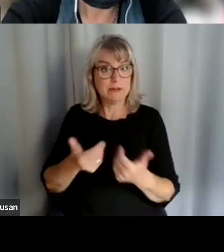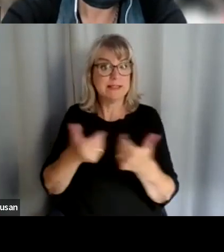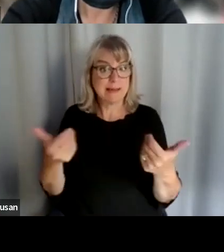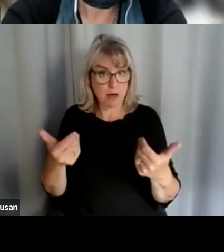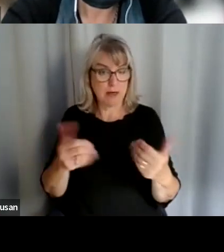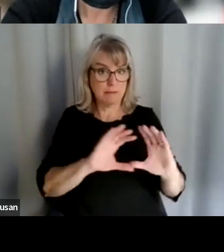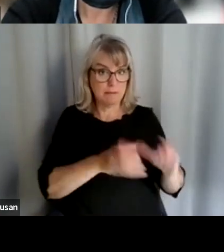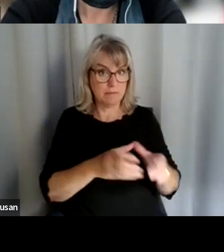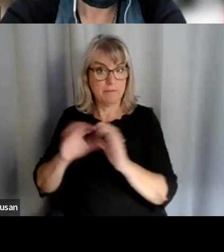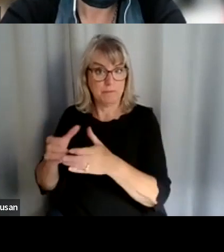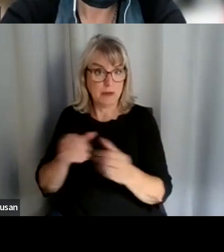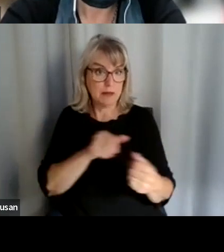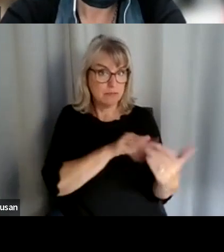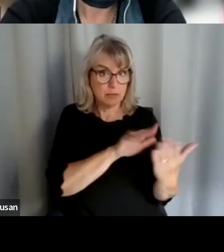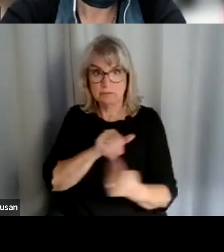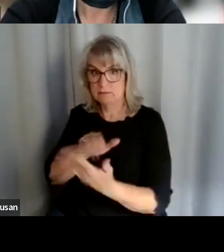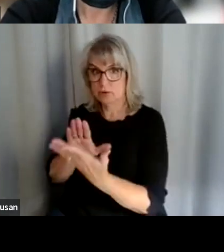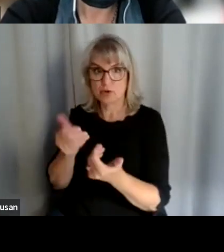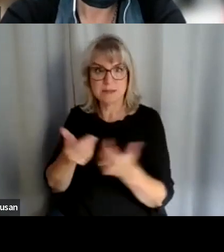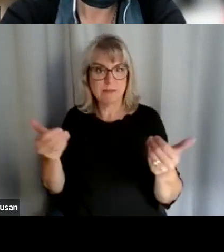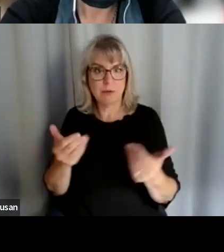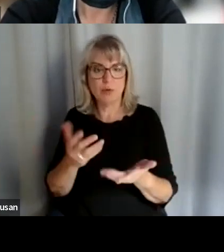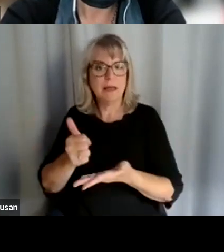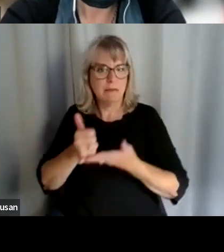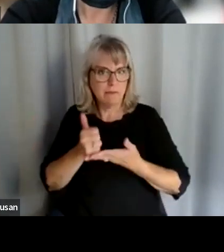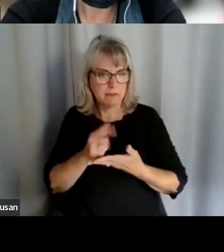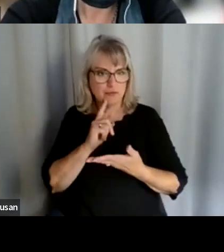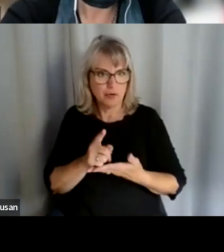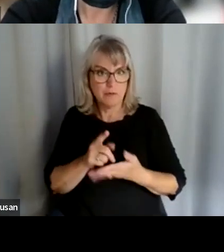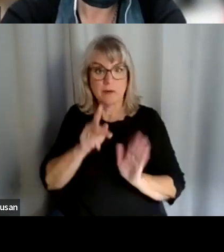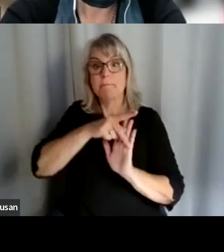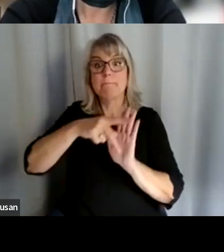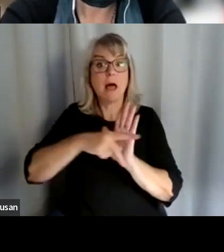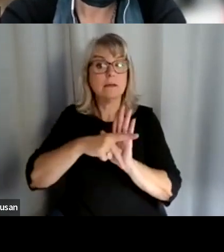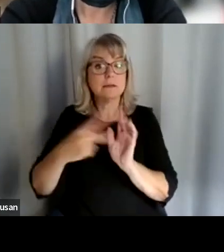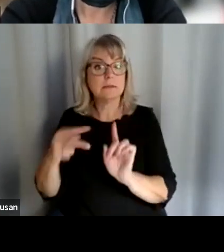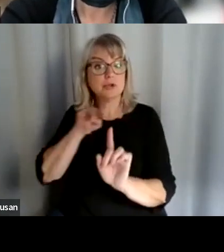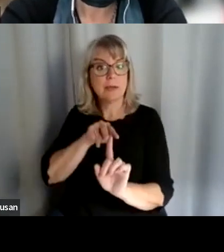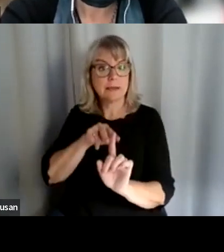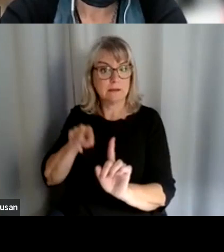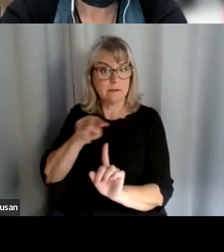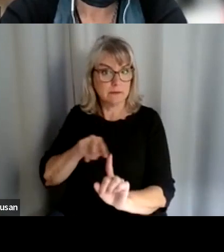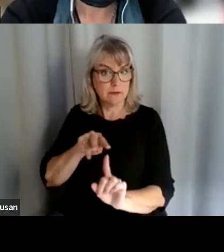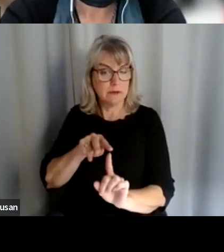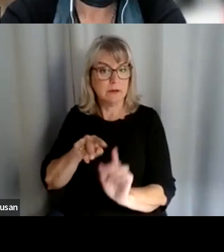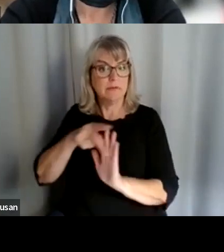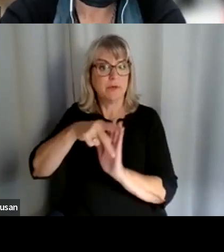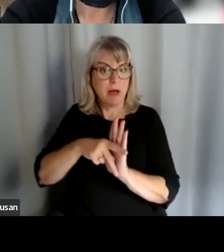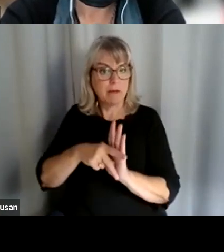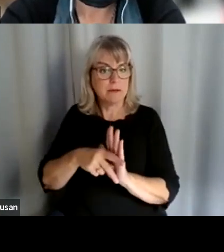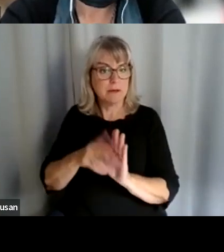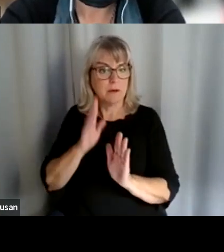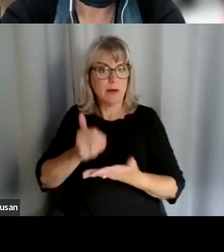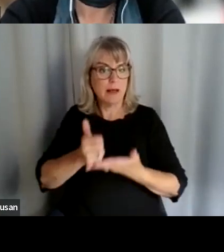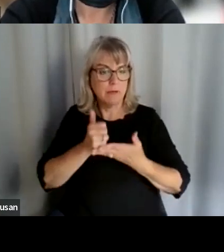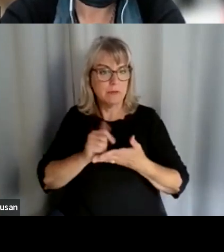and dealing with them separately would be very helpful. From a policy perspective, I think it would also be very helpful to start with